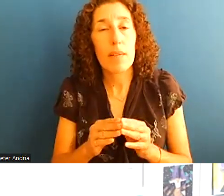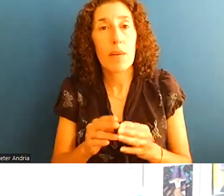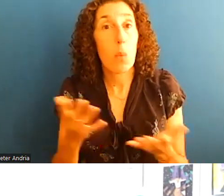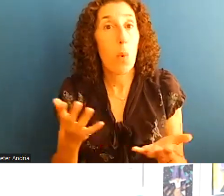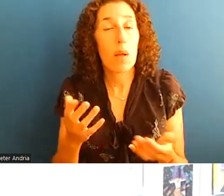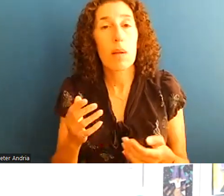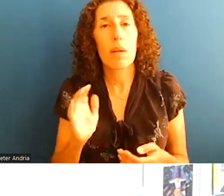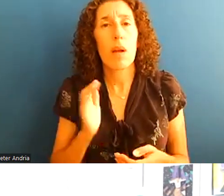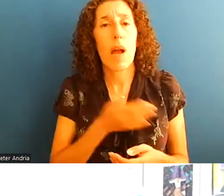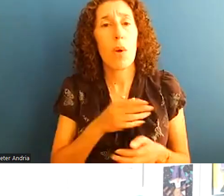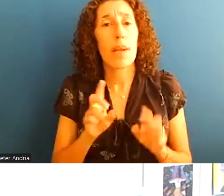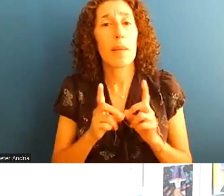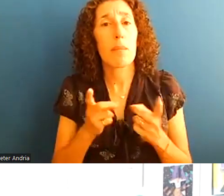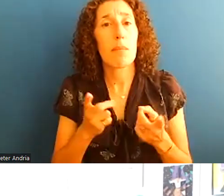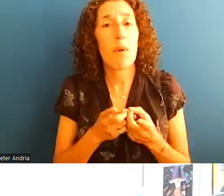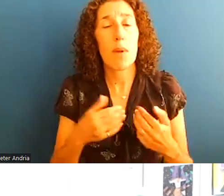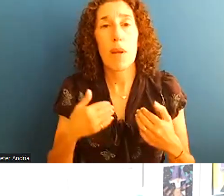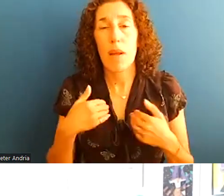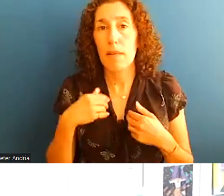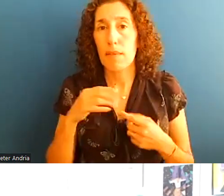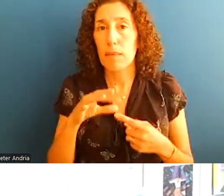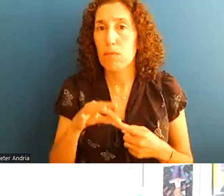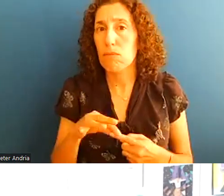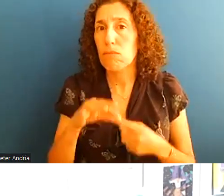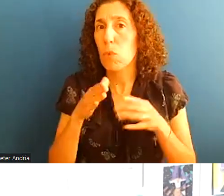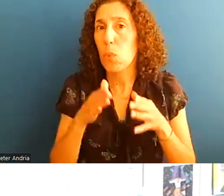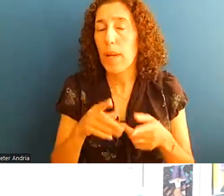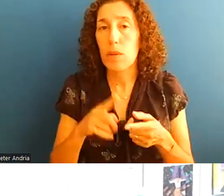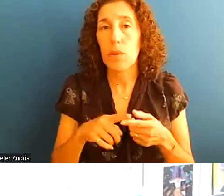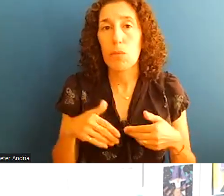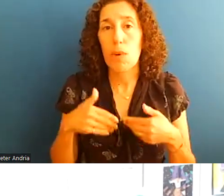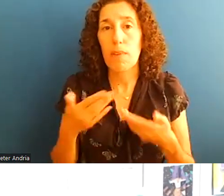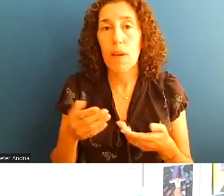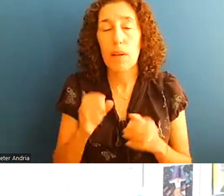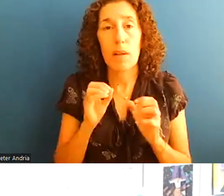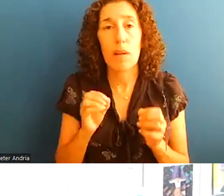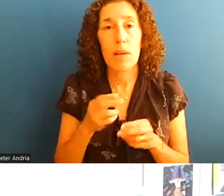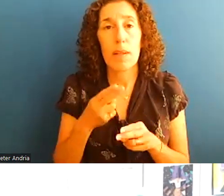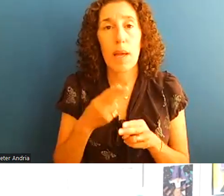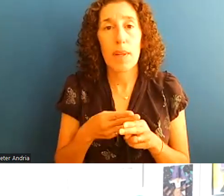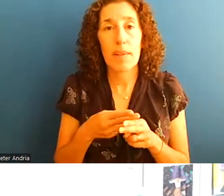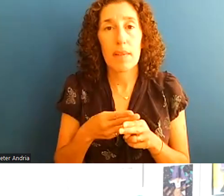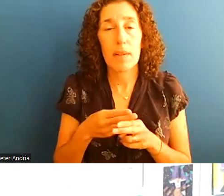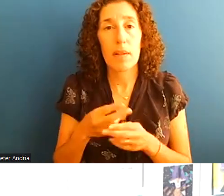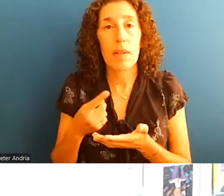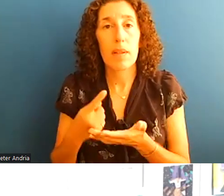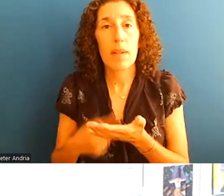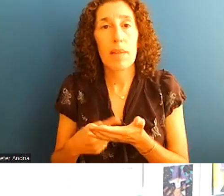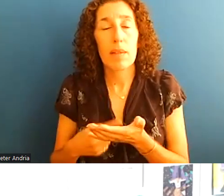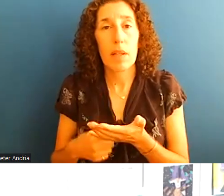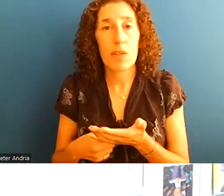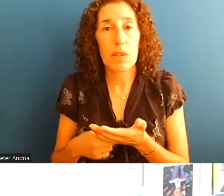department provides anonymous consultations with detectives for Jane Does at the